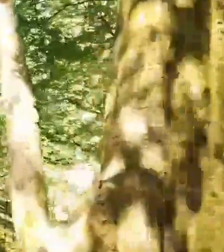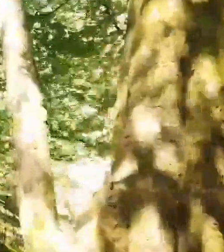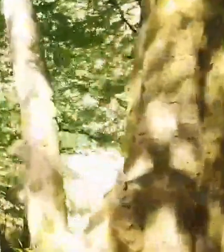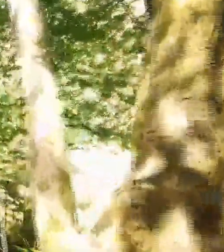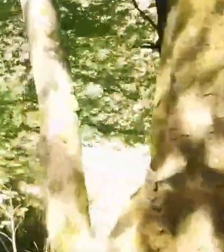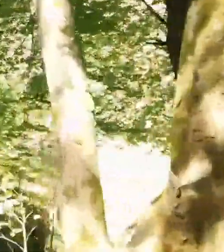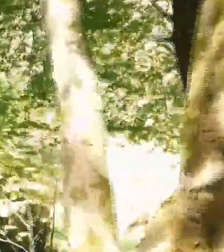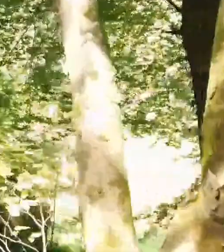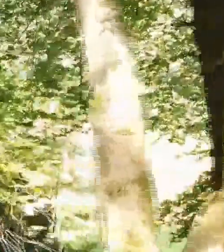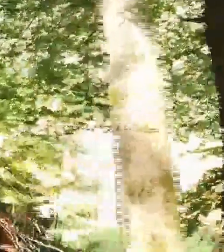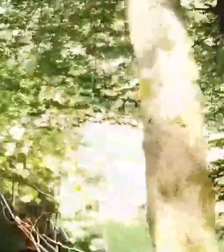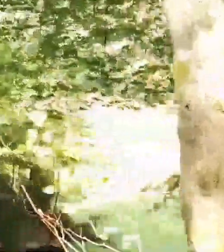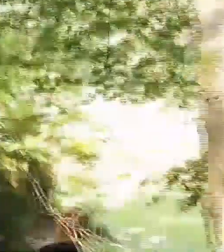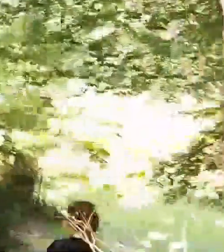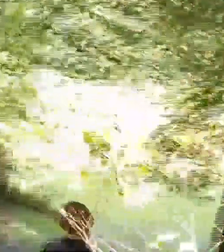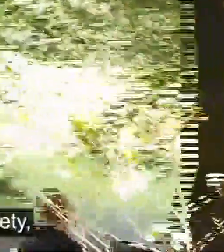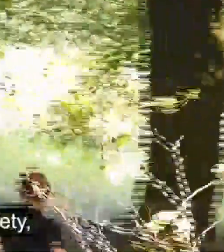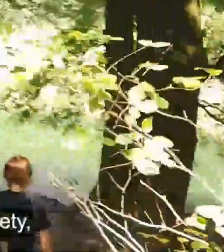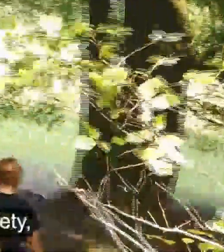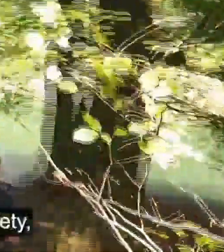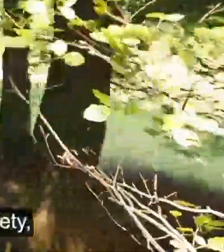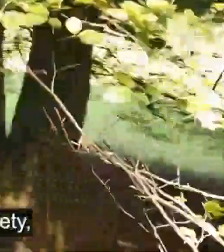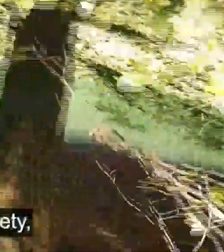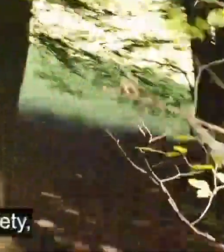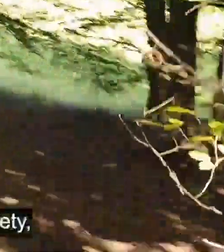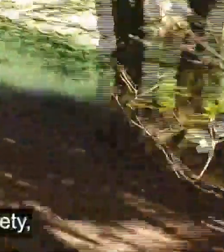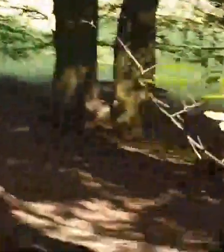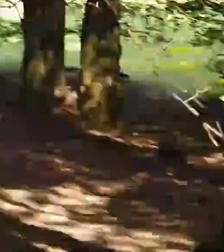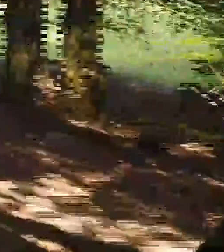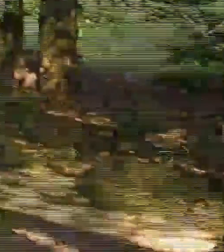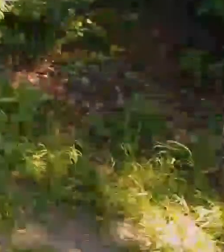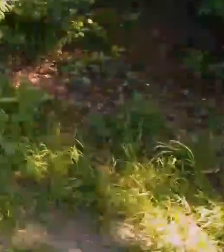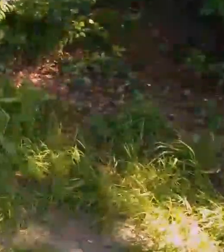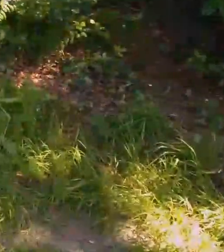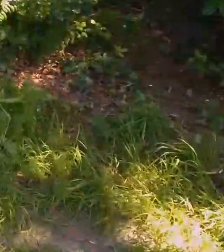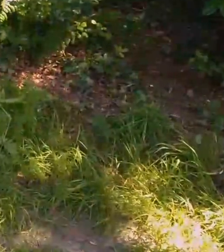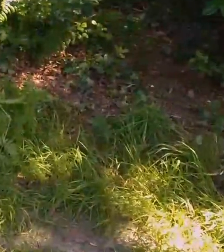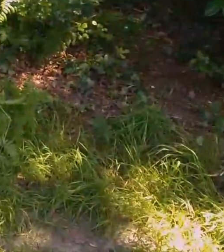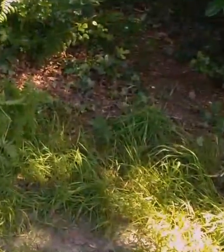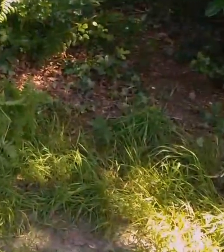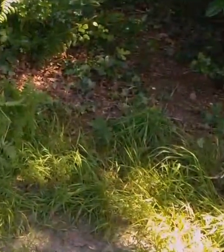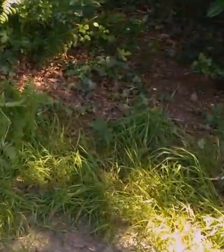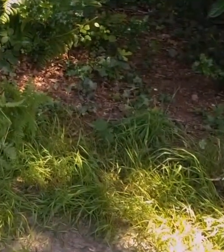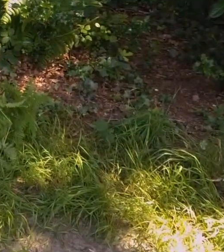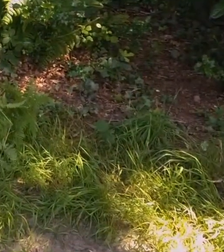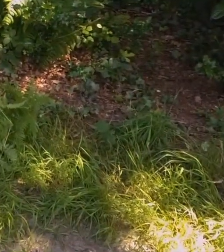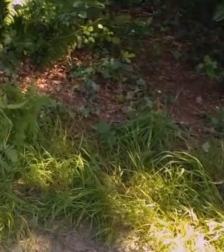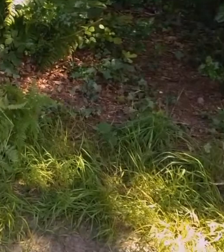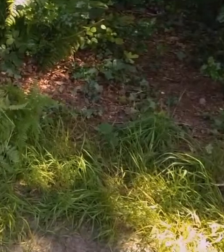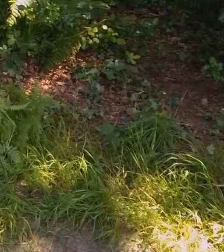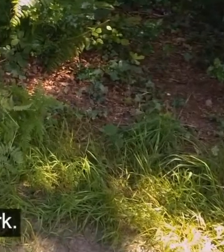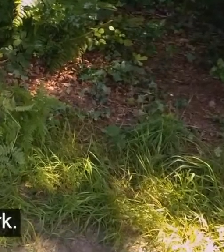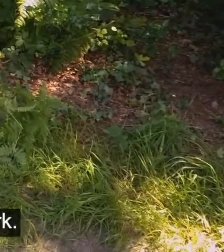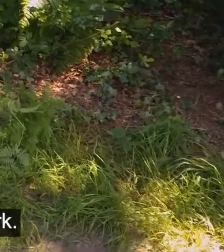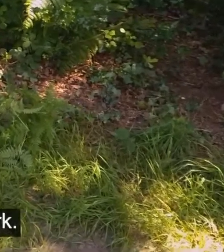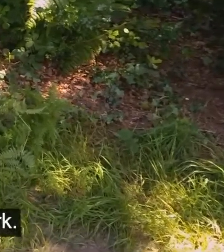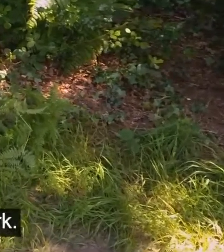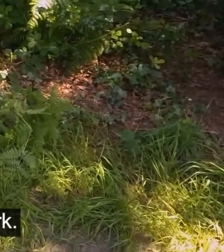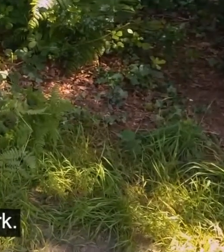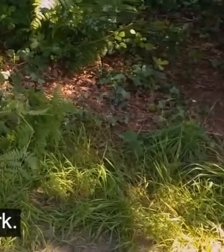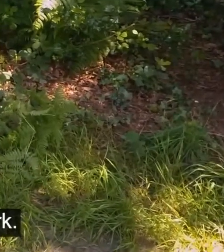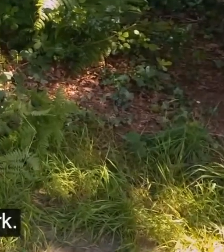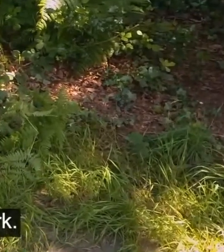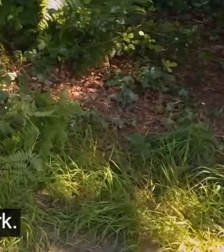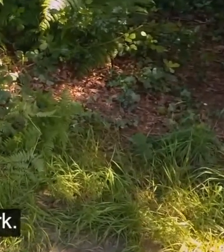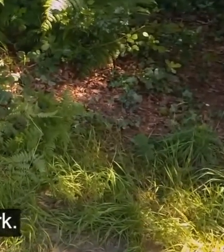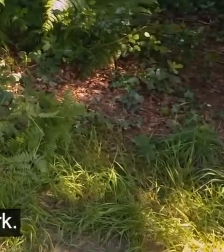around barefoot, really wet. We were really concerned for her safety, not just because of the lacking her mental capacity, but also